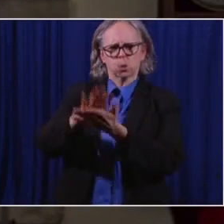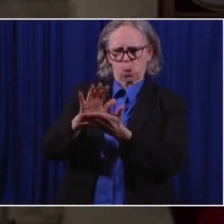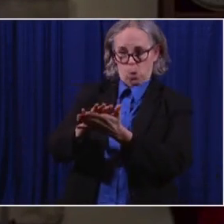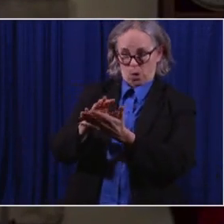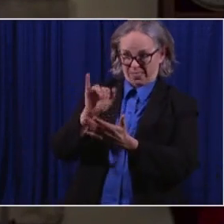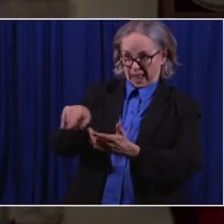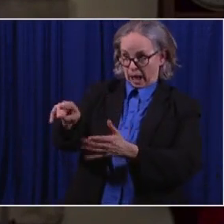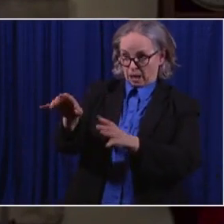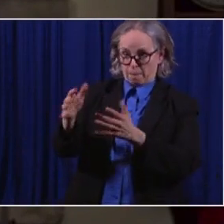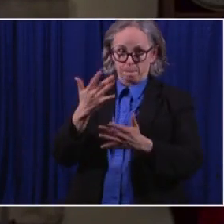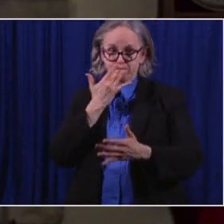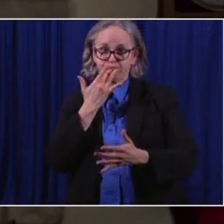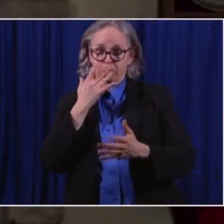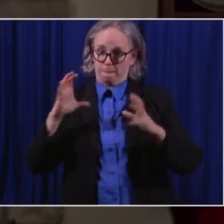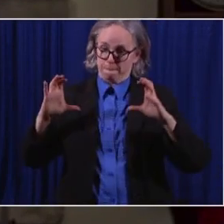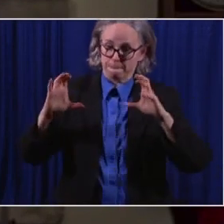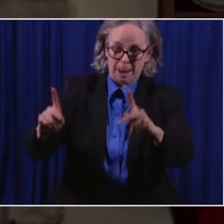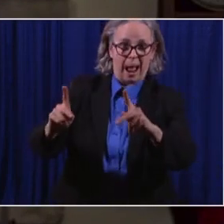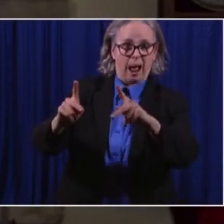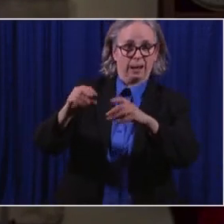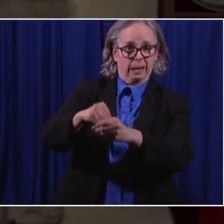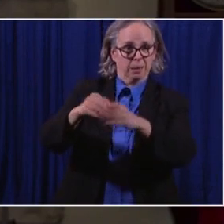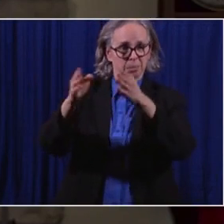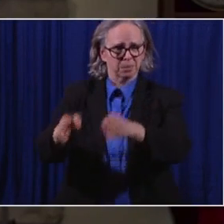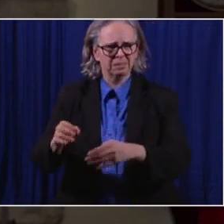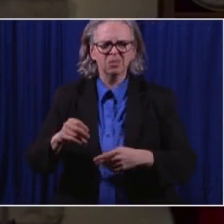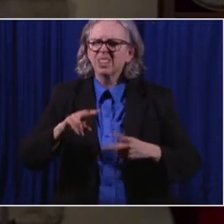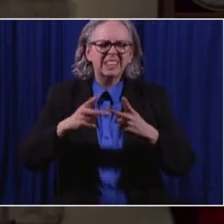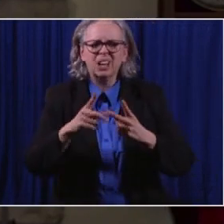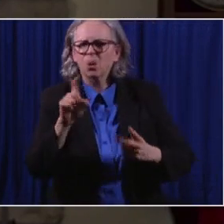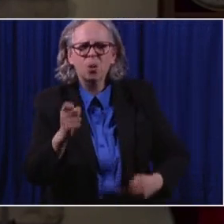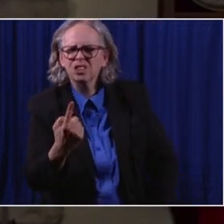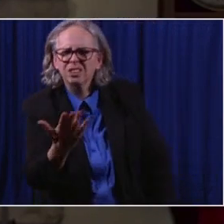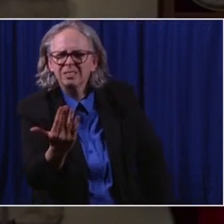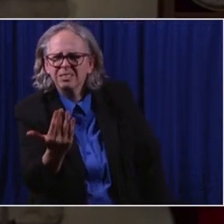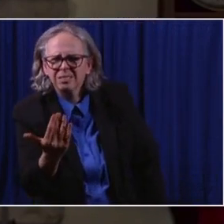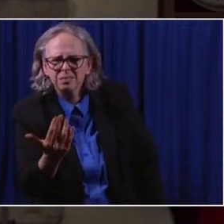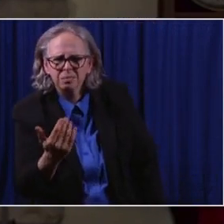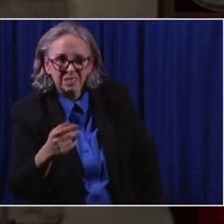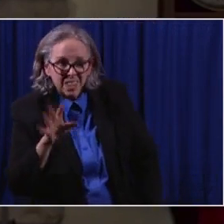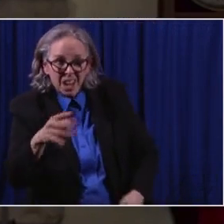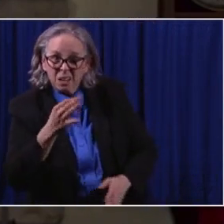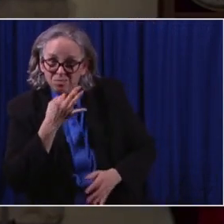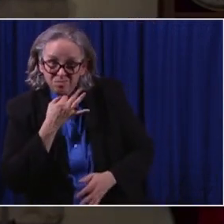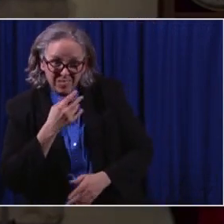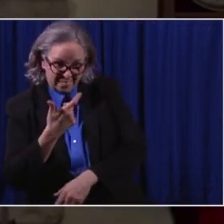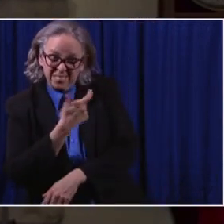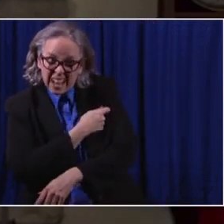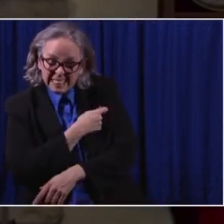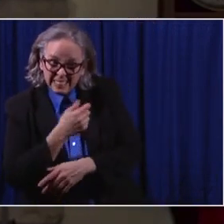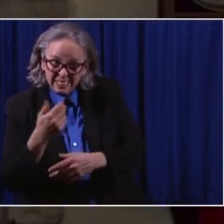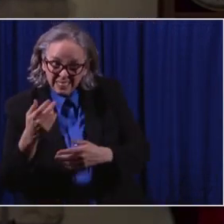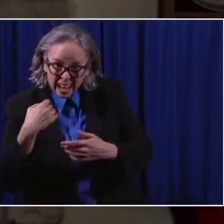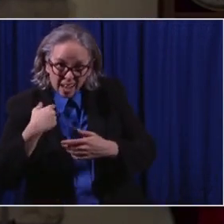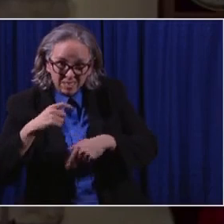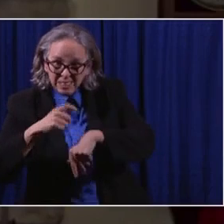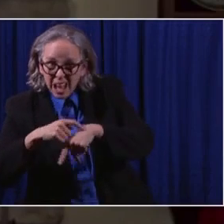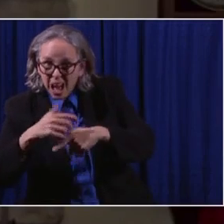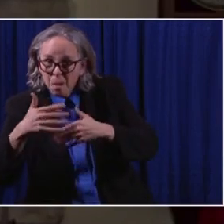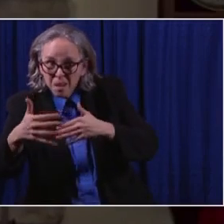question was what? I'm sorry. Was would there be a gap between when they receive the vaccine and when they have to go